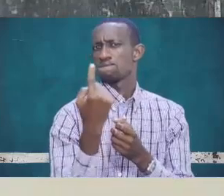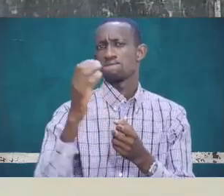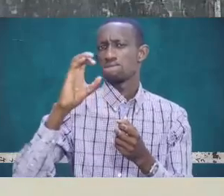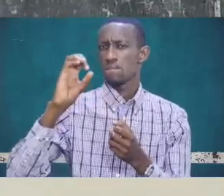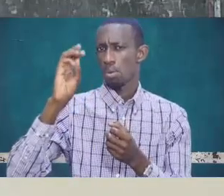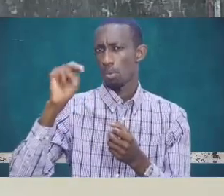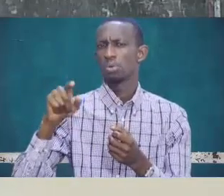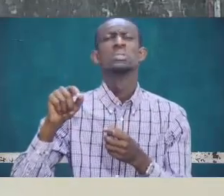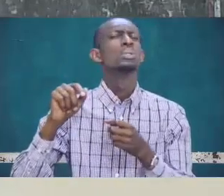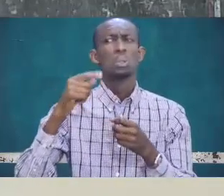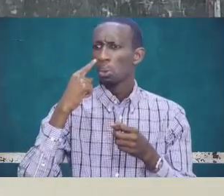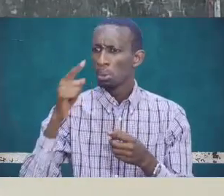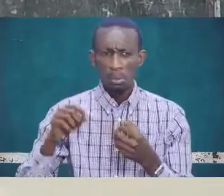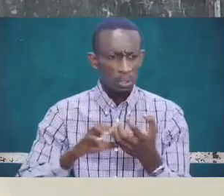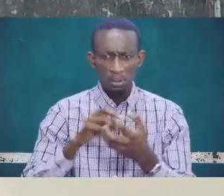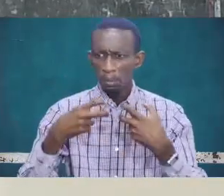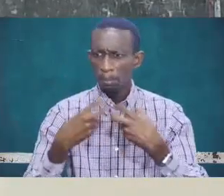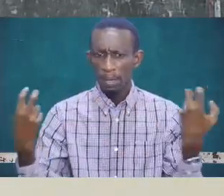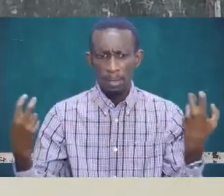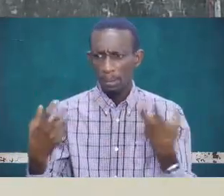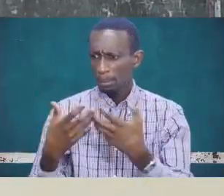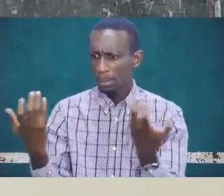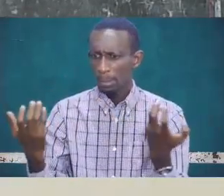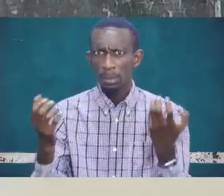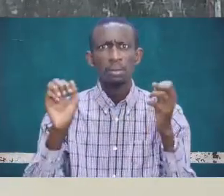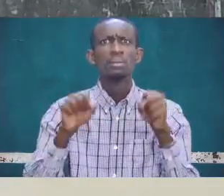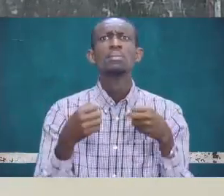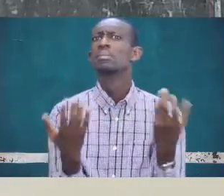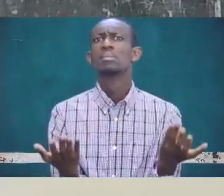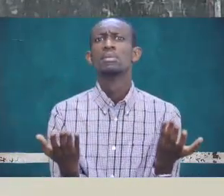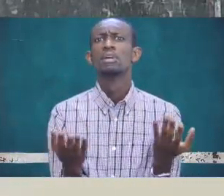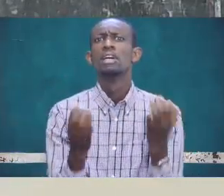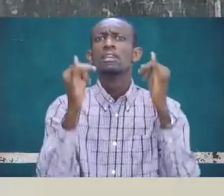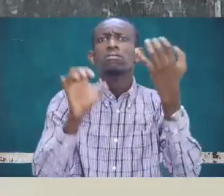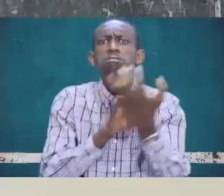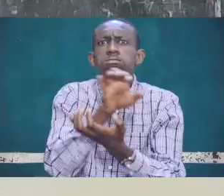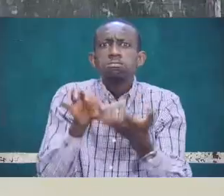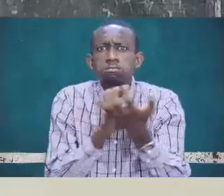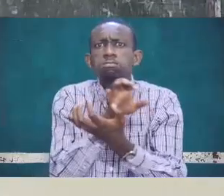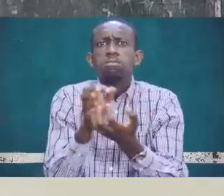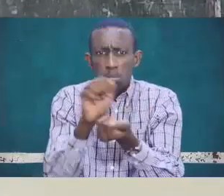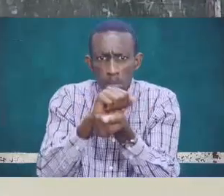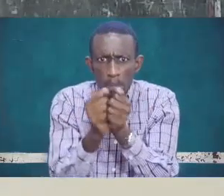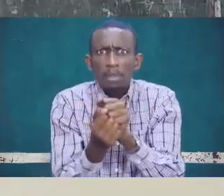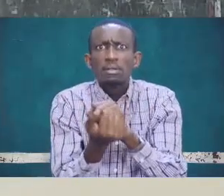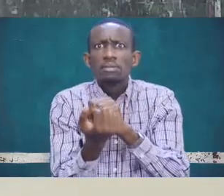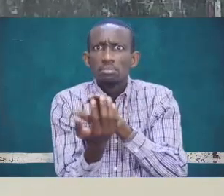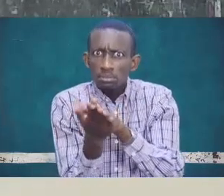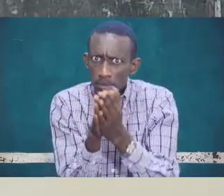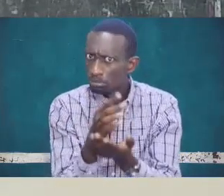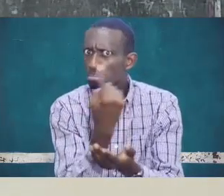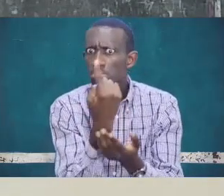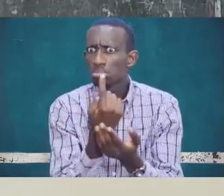cannot distinguish that there are two components when they are mixed together. So they are uniformly